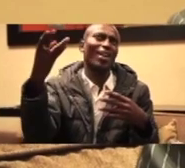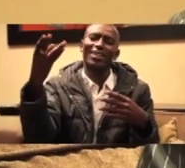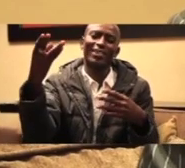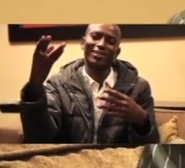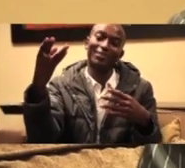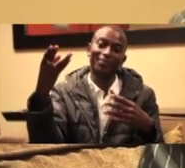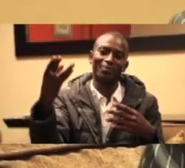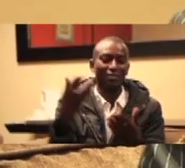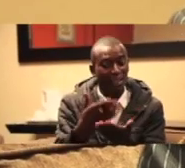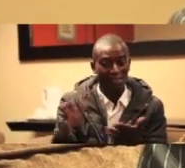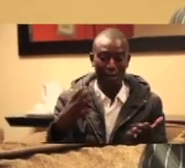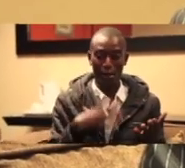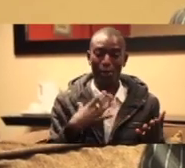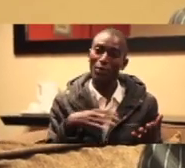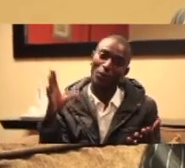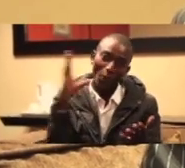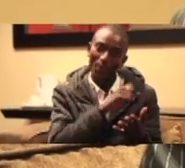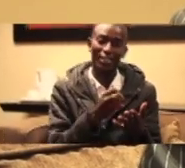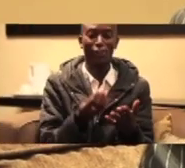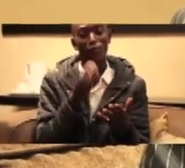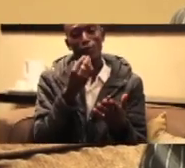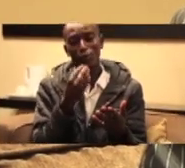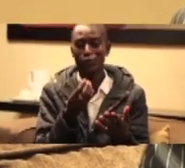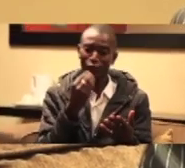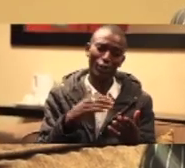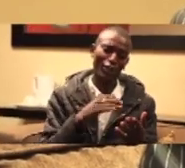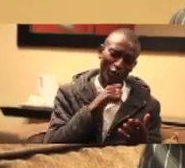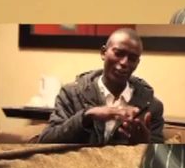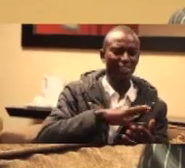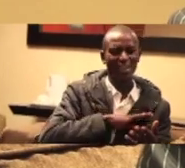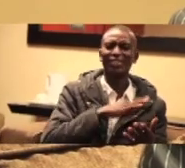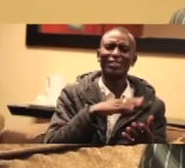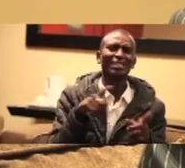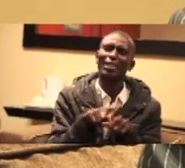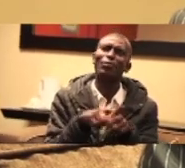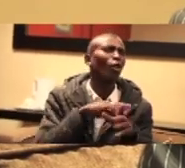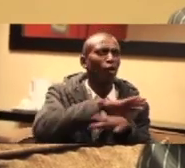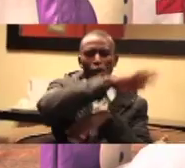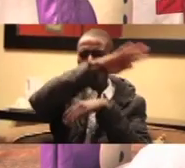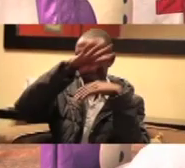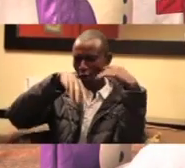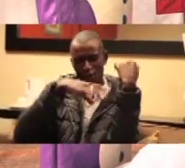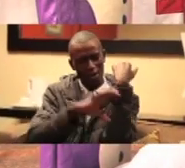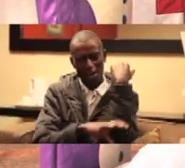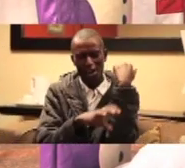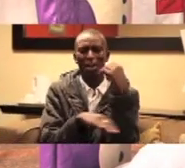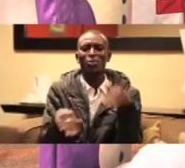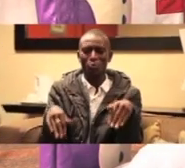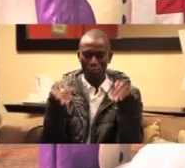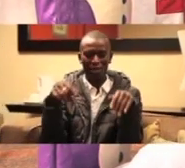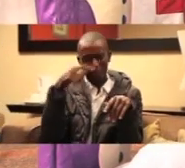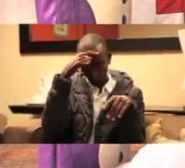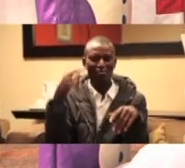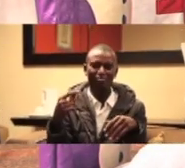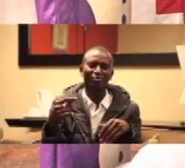everyone did not get food, because there are people who came that were not expected, meaning the whole country was waiting for this wedding. It's a great joy to see Anne and Charles